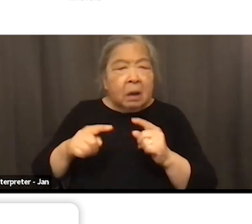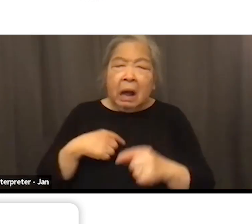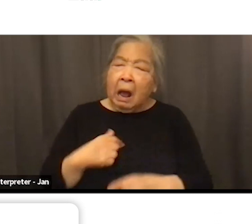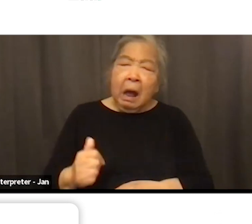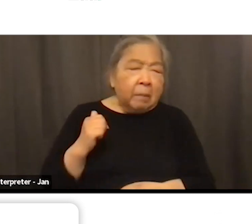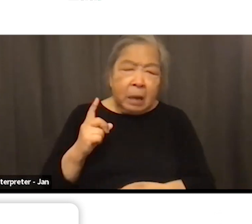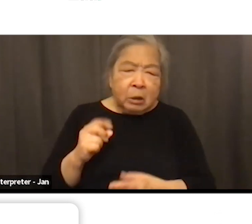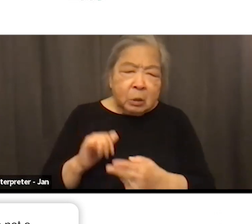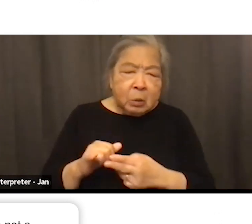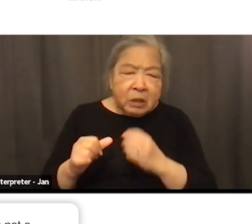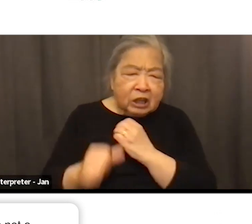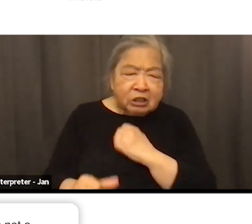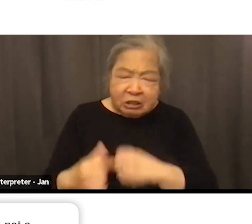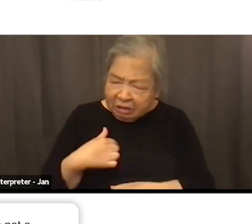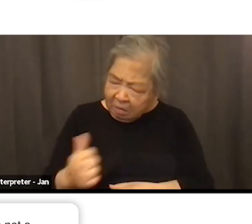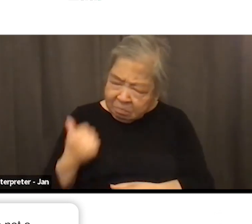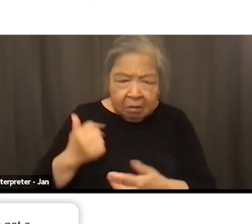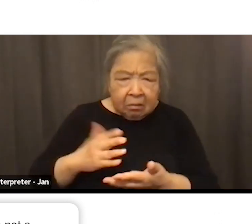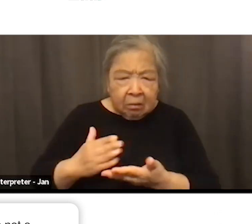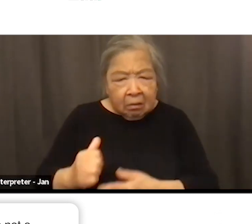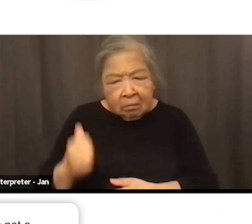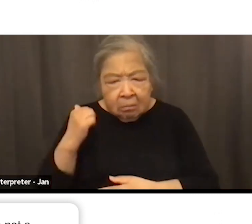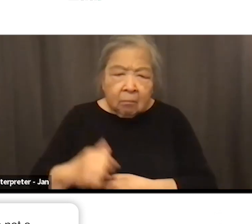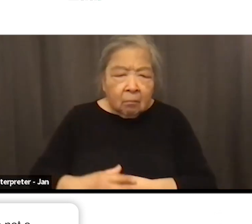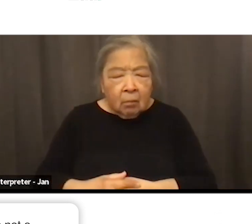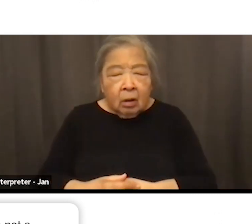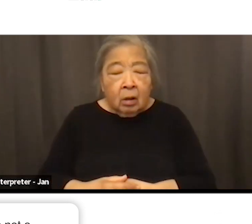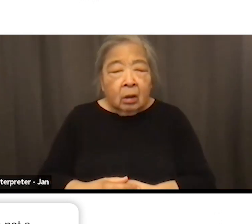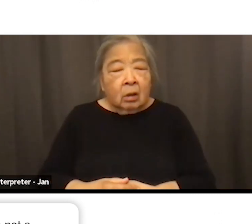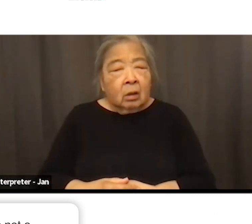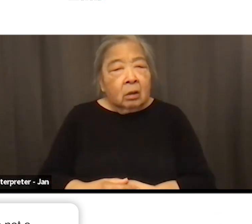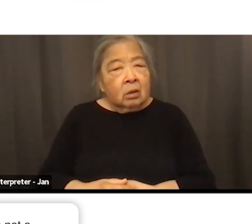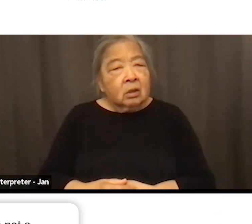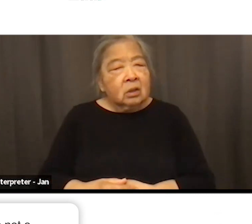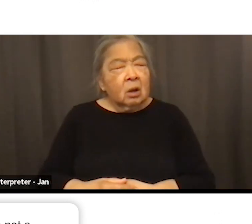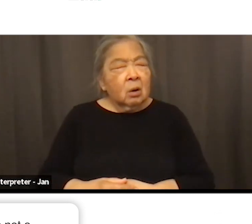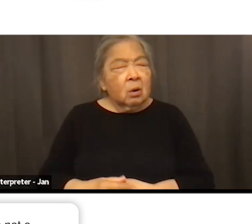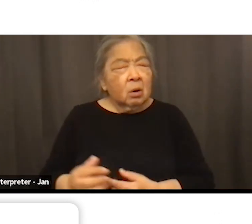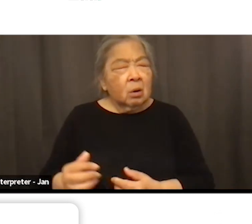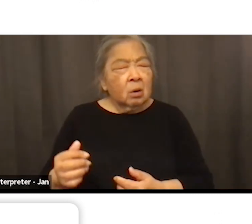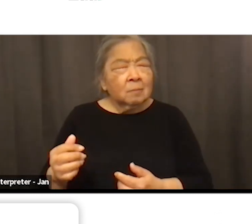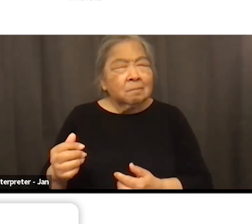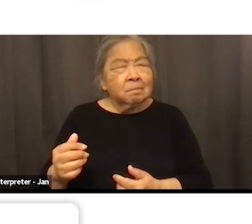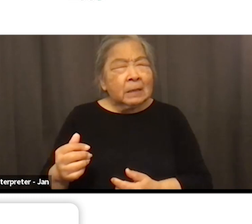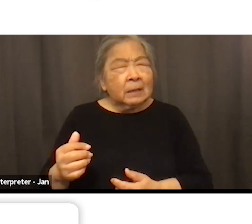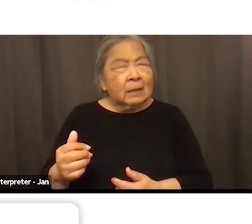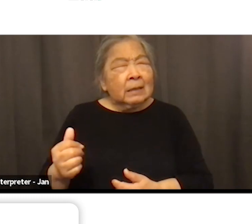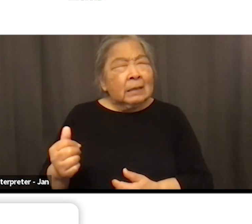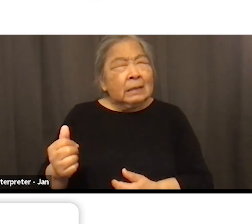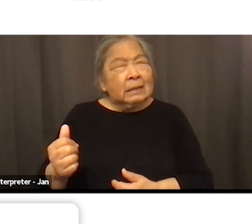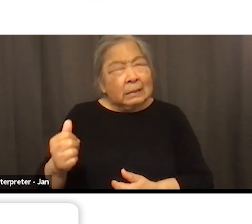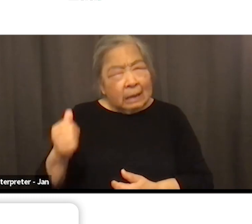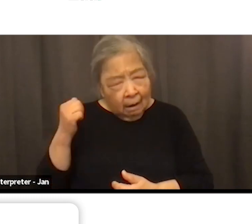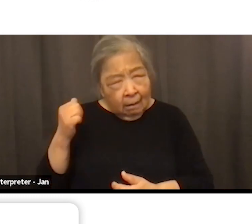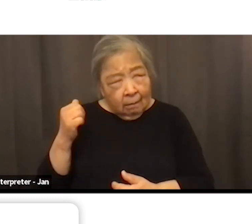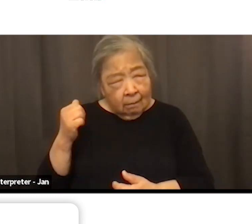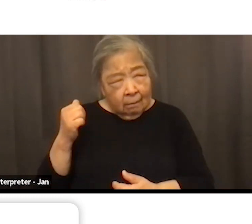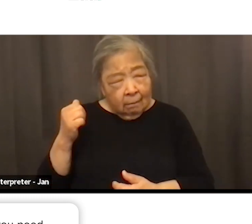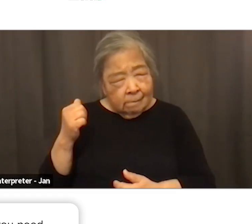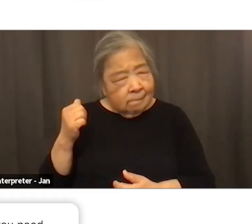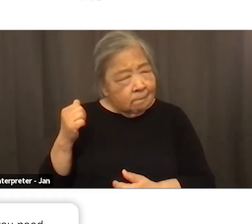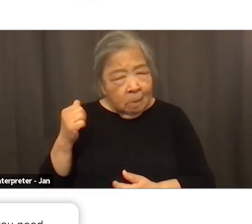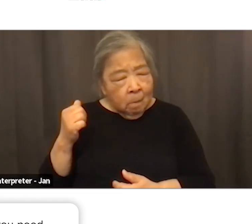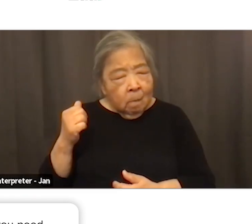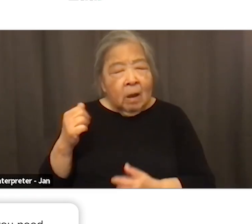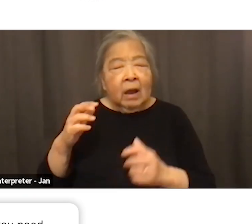Not cooking, right? So the denial, it's not a denial. It's also an invitation to create more community